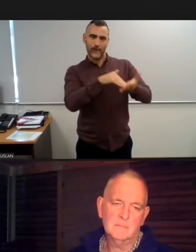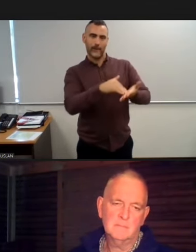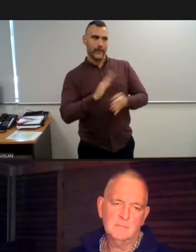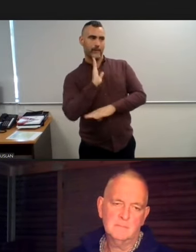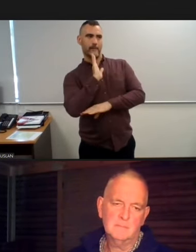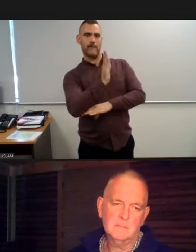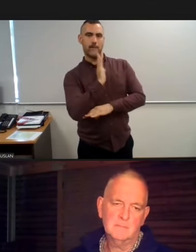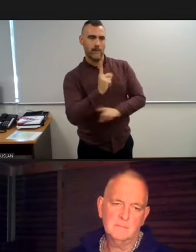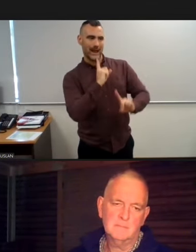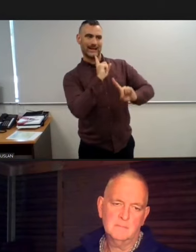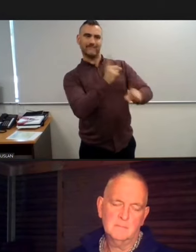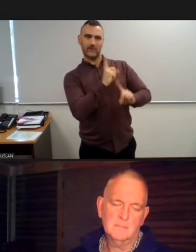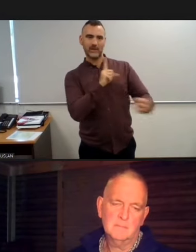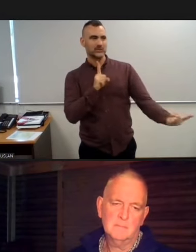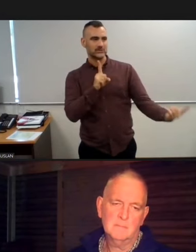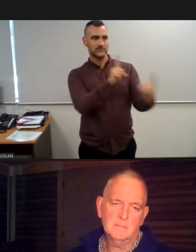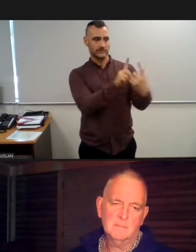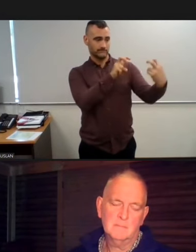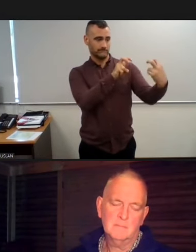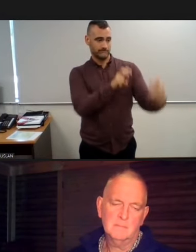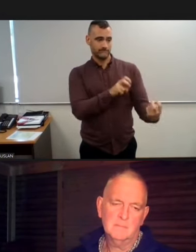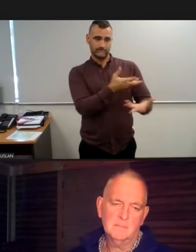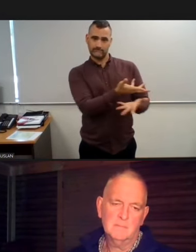that in a face-to-face way. So,